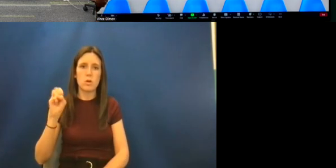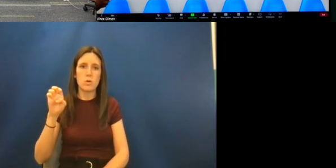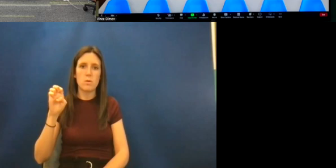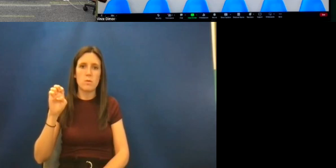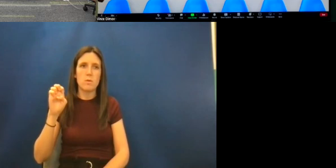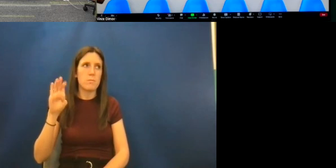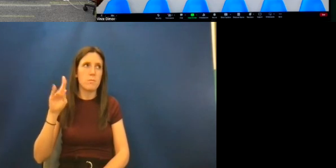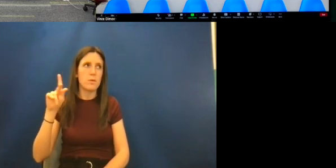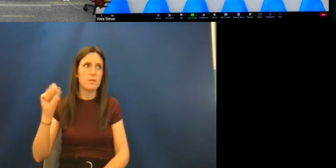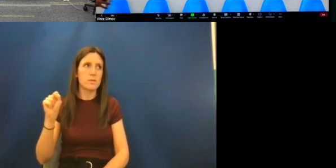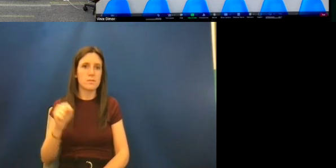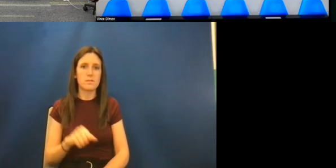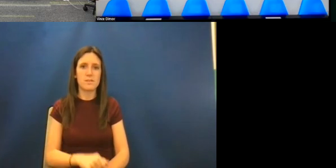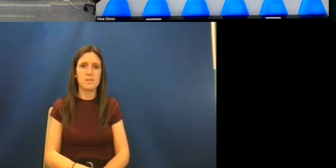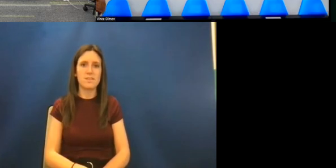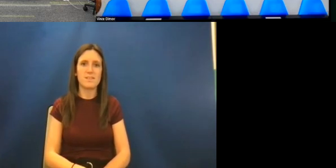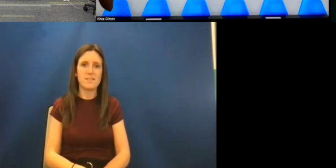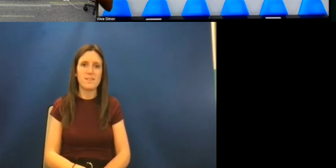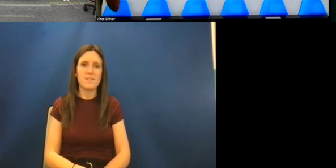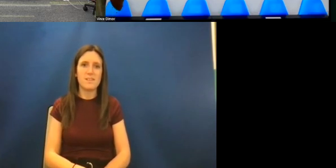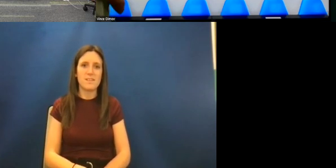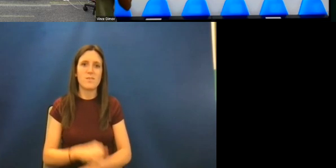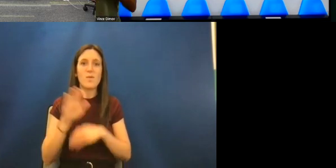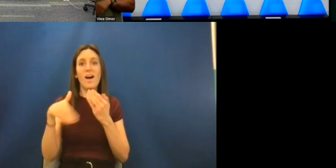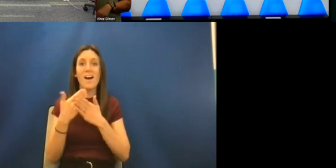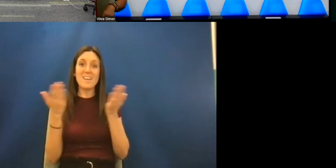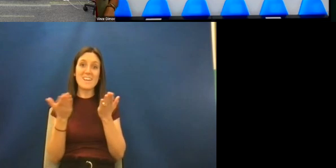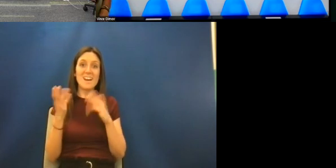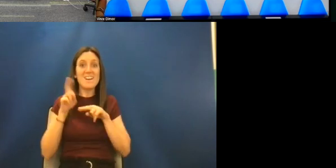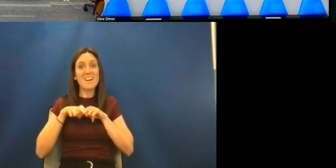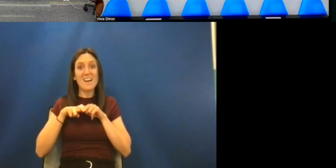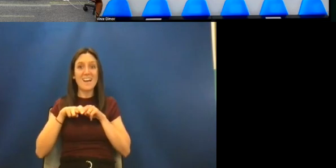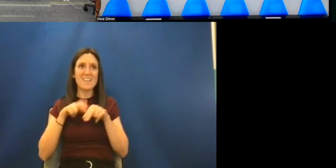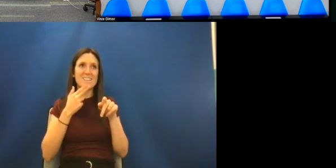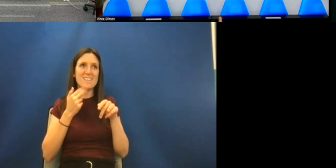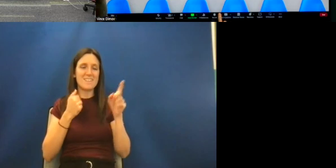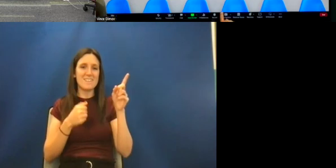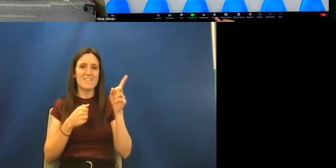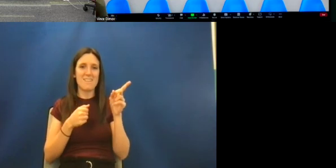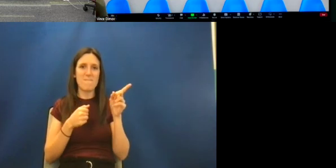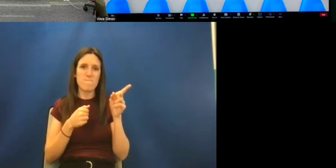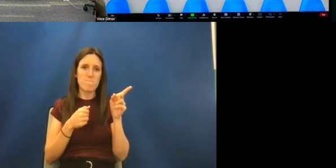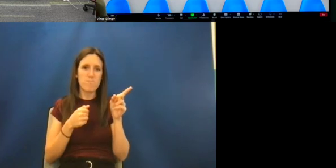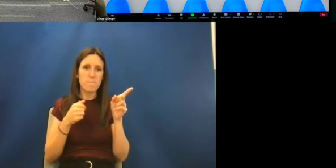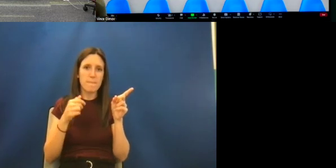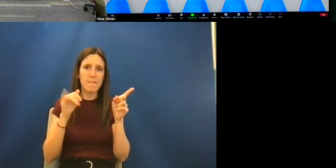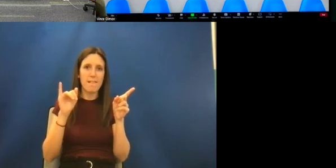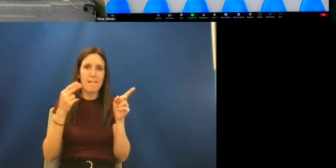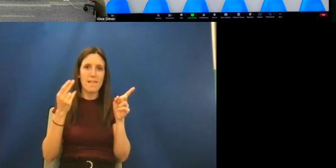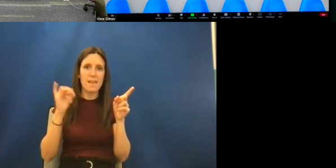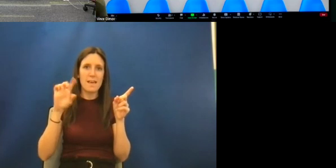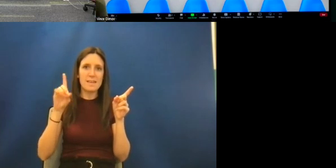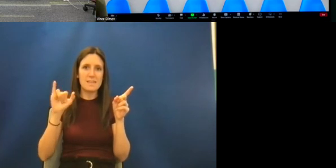Okay, so there we go. She's there, perfect. So we're all here. Yay. Oh, yeah, okay. admit Heidi in Heidi's there.